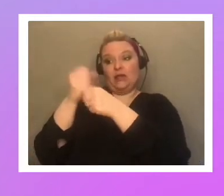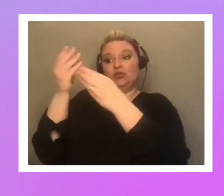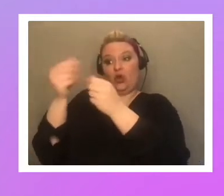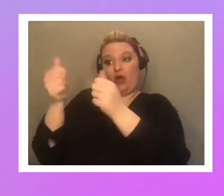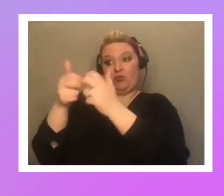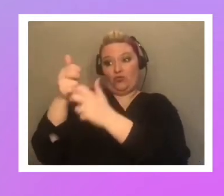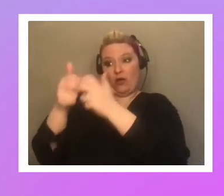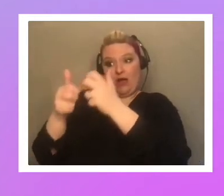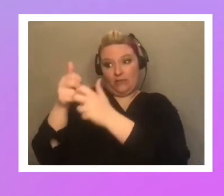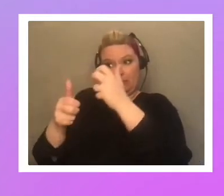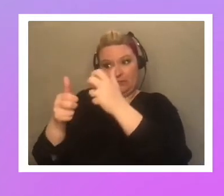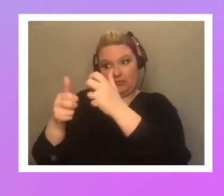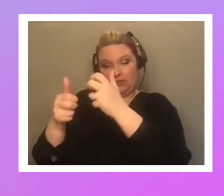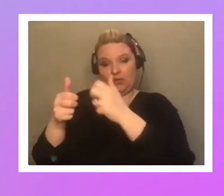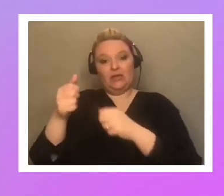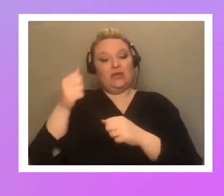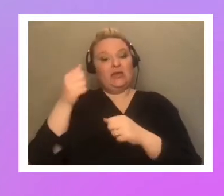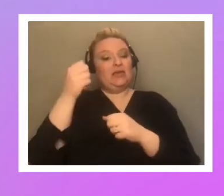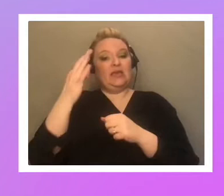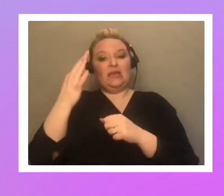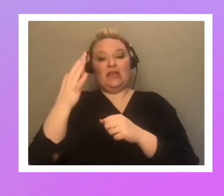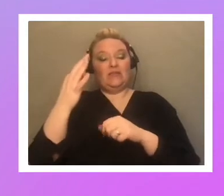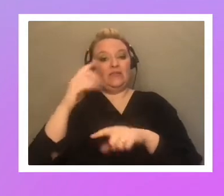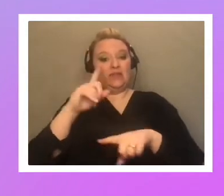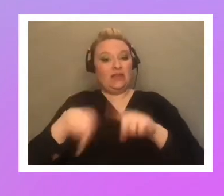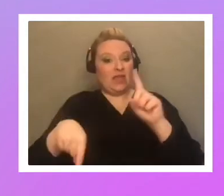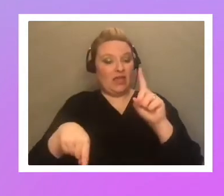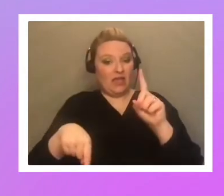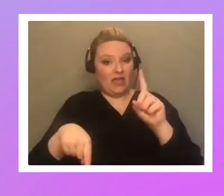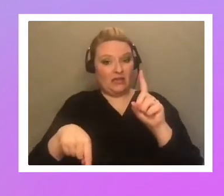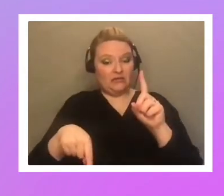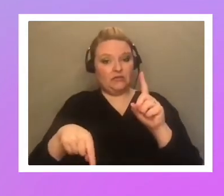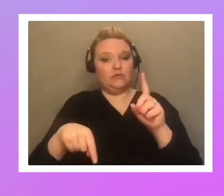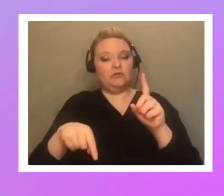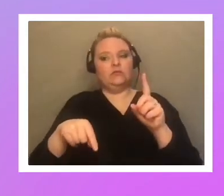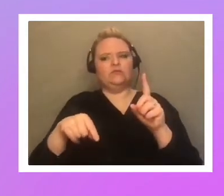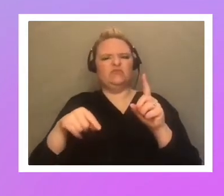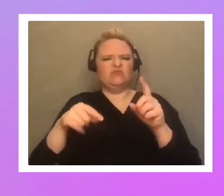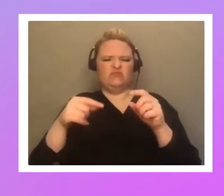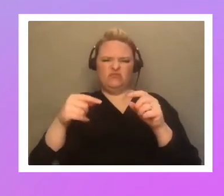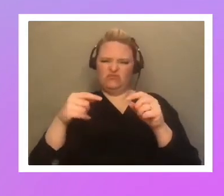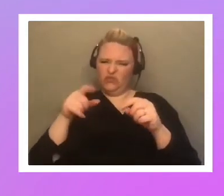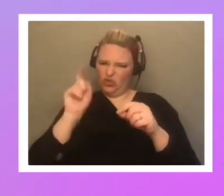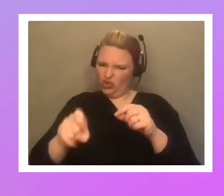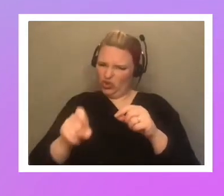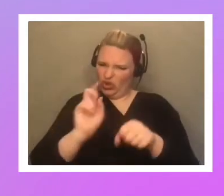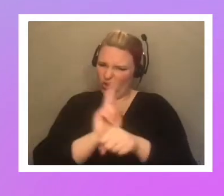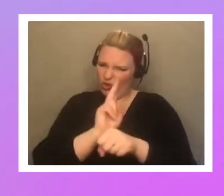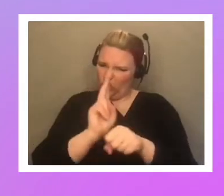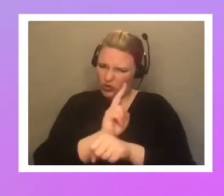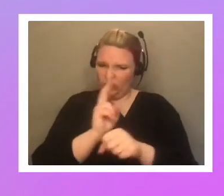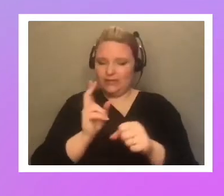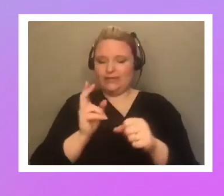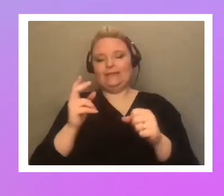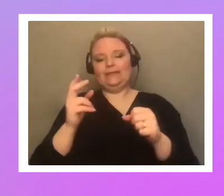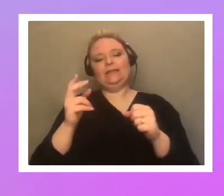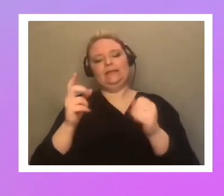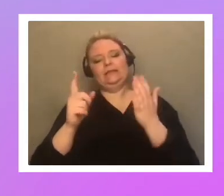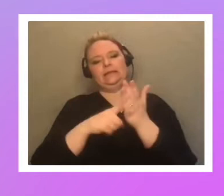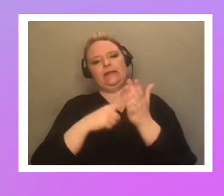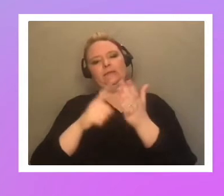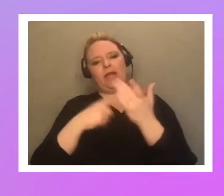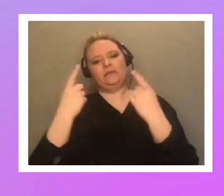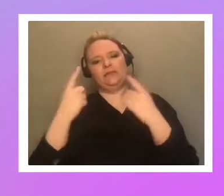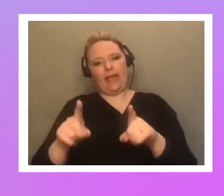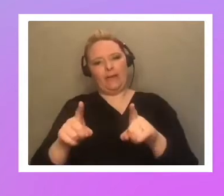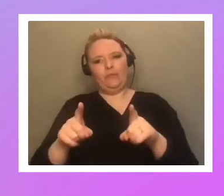they can't, must you use it? And I know this is sometimes where we get um,